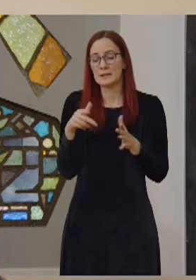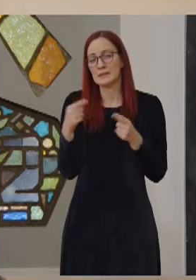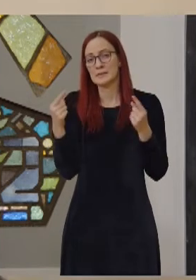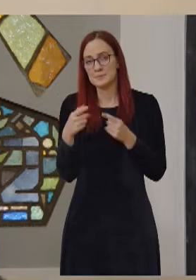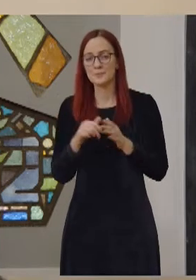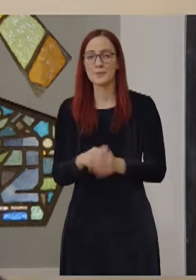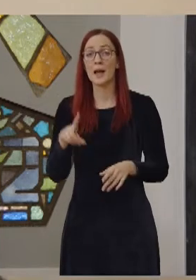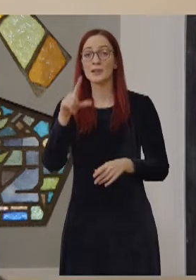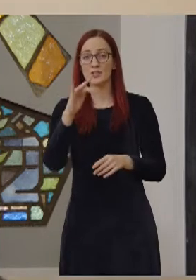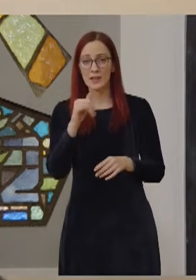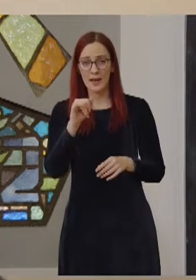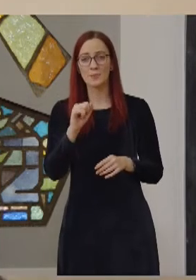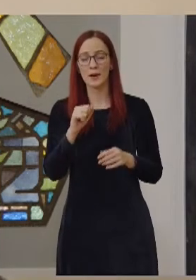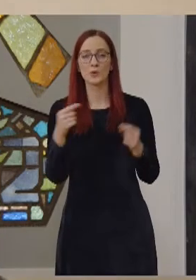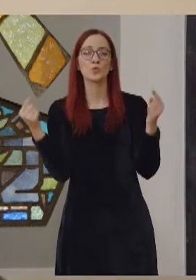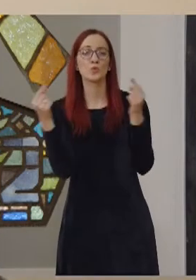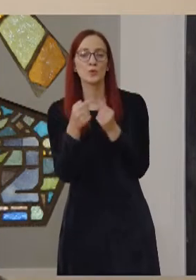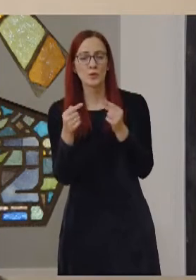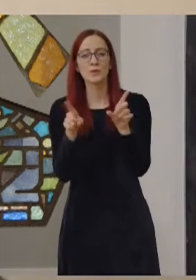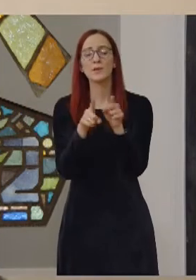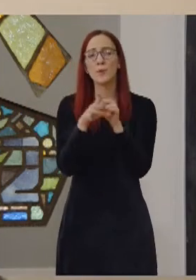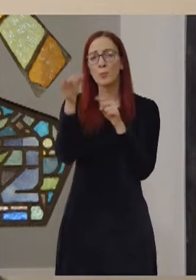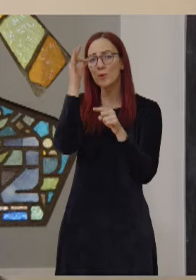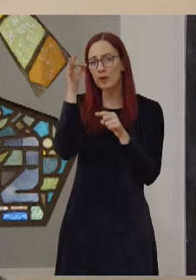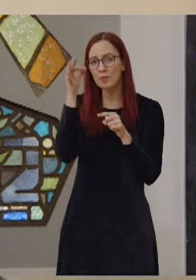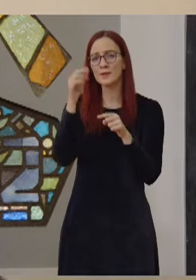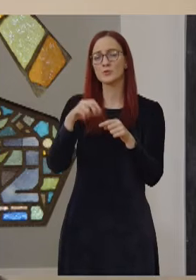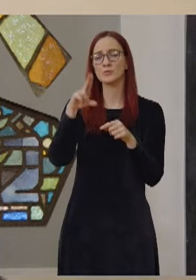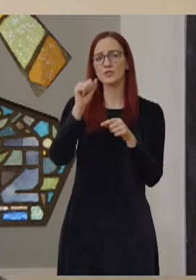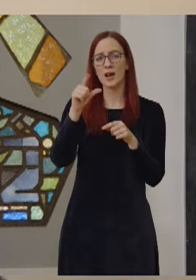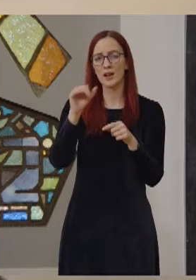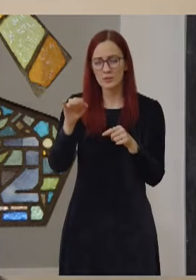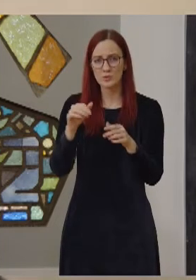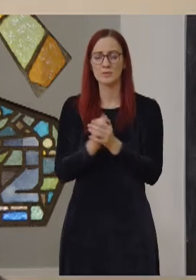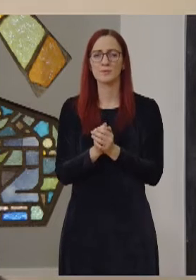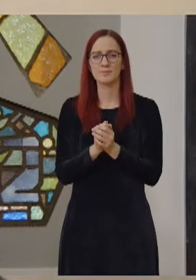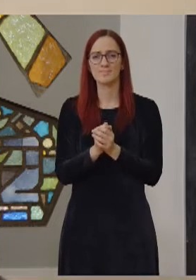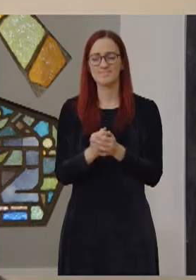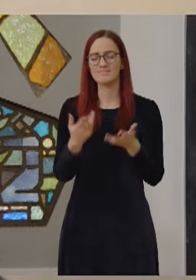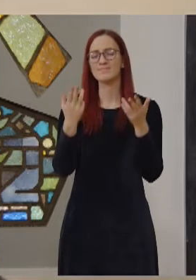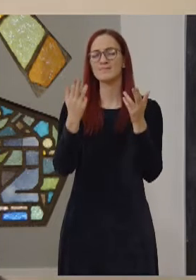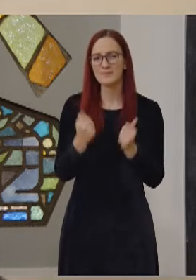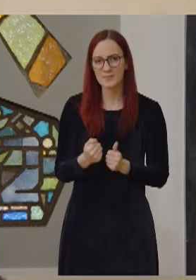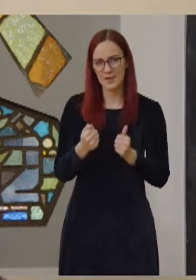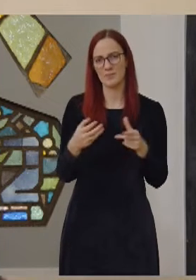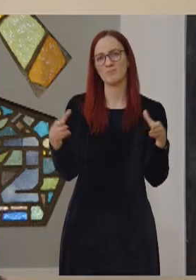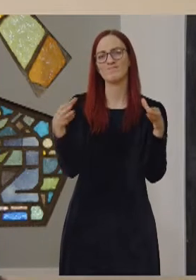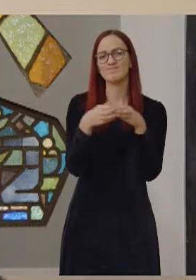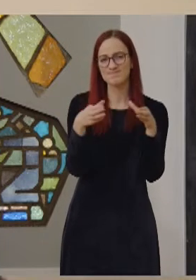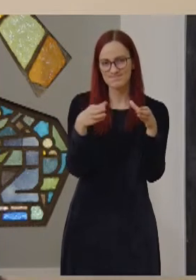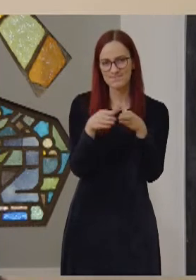I agree with Laima, and I also agree with Professor Žalimas